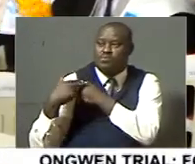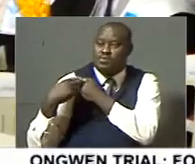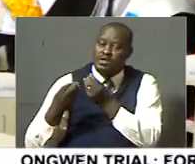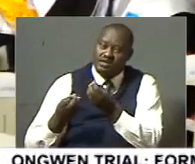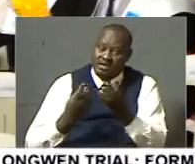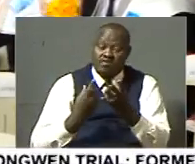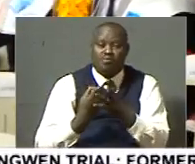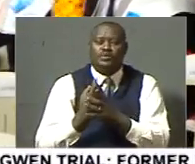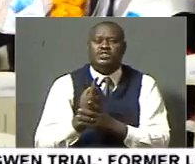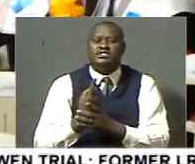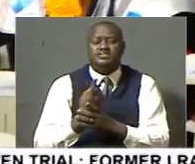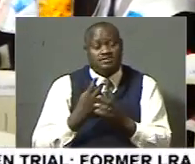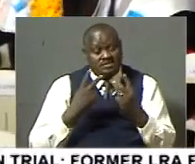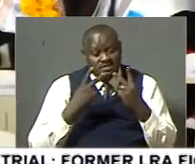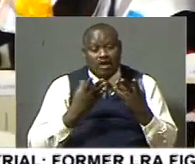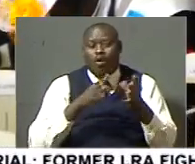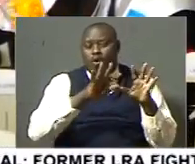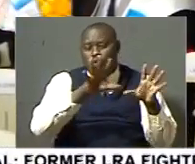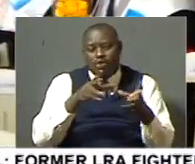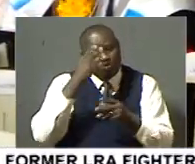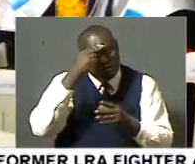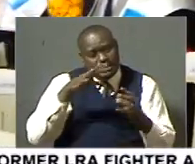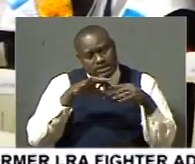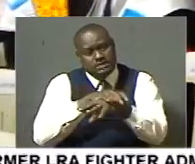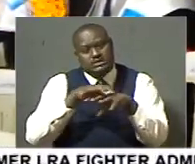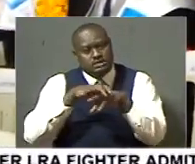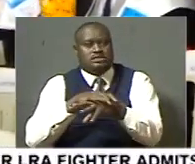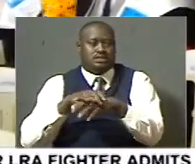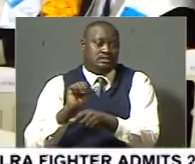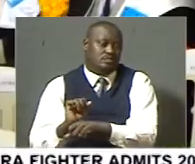enabling environment to absorb all these students and Ugandan youth